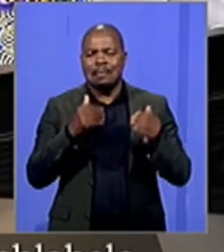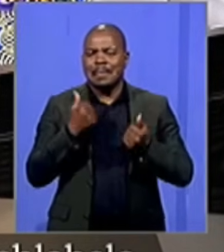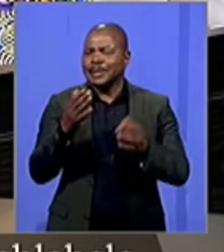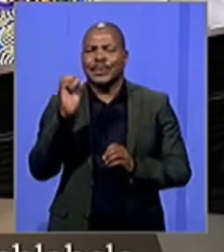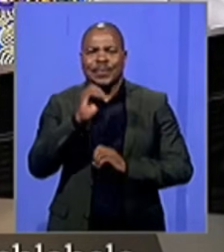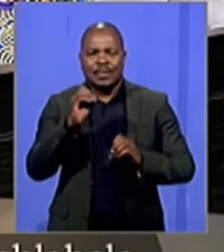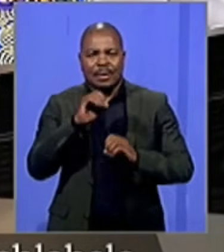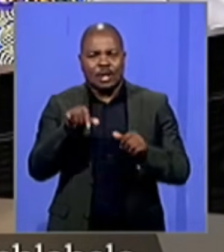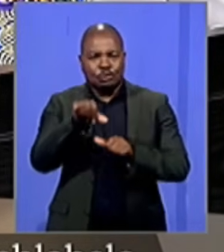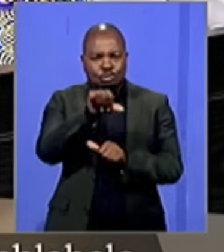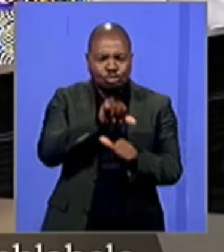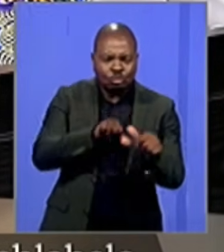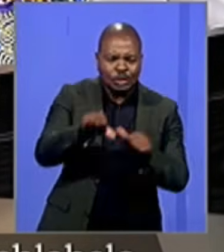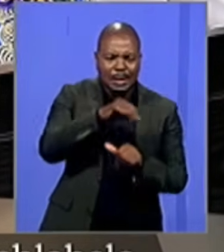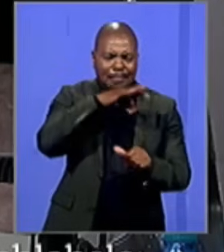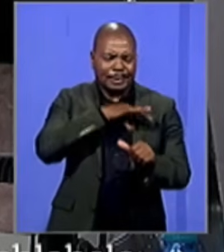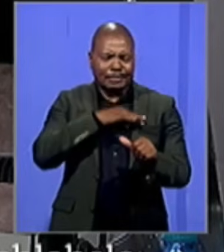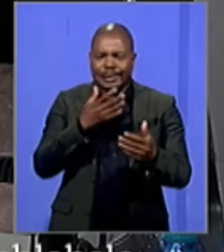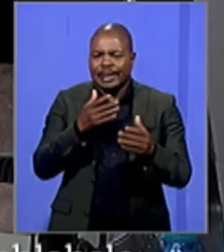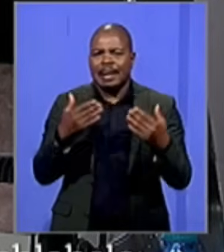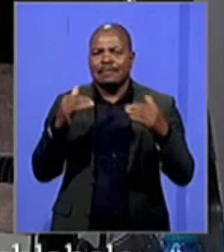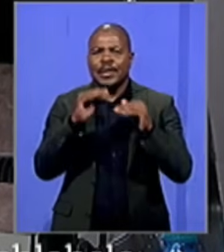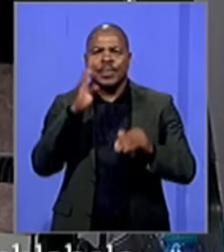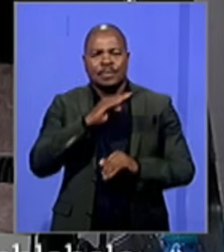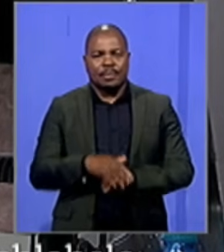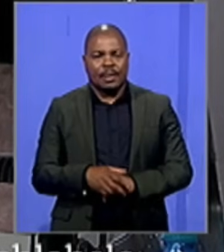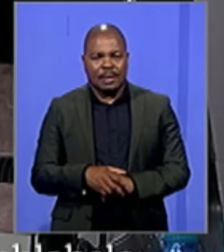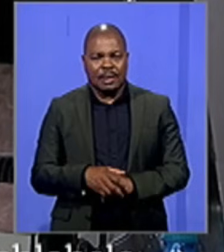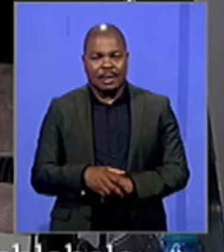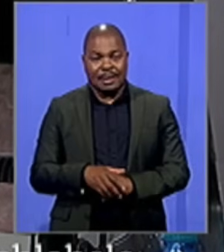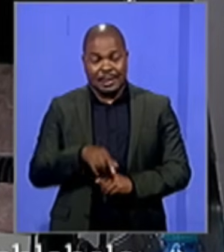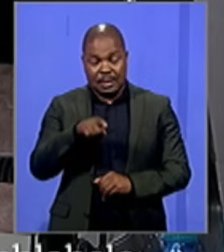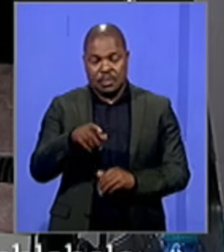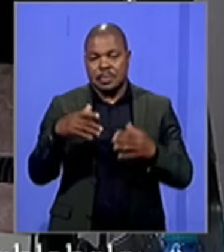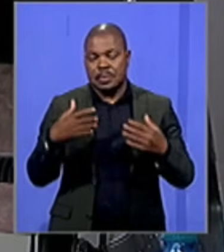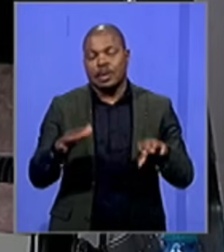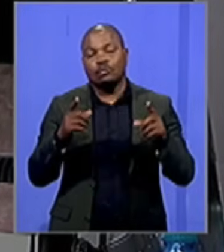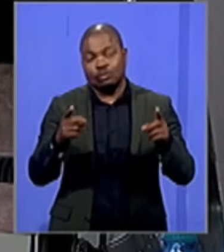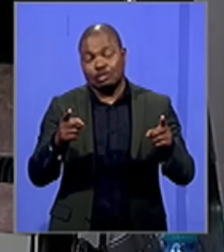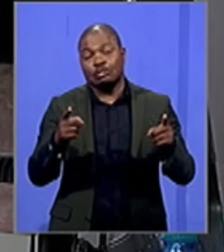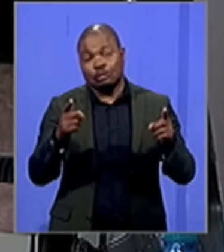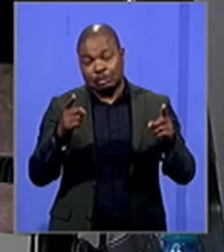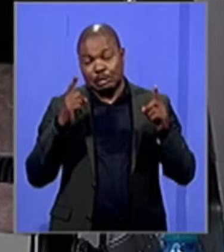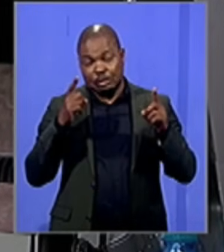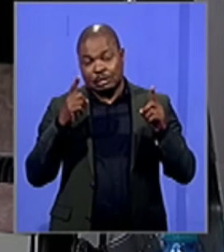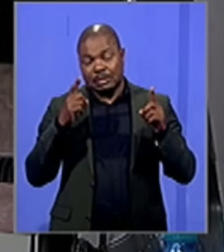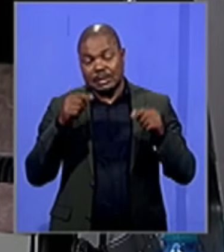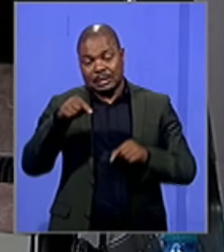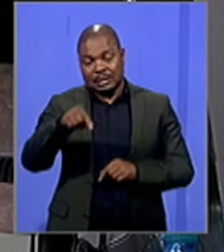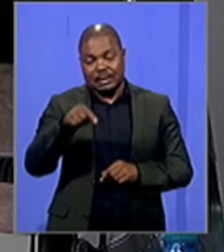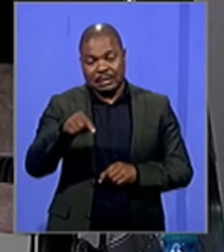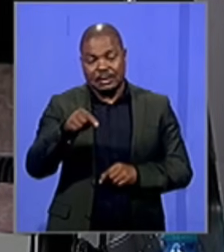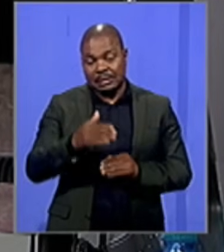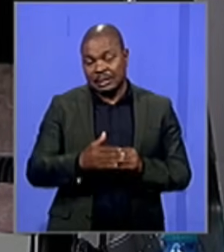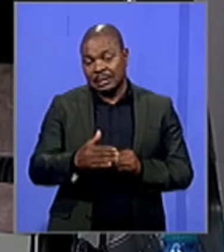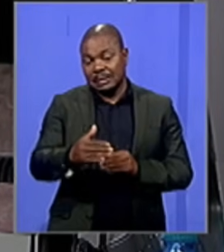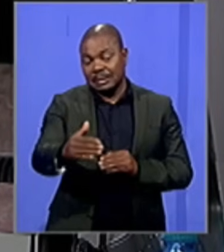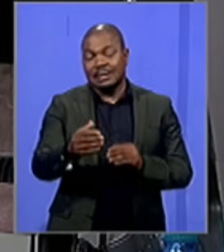this social benefit fund. This sets into motion a very dangerous, slippery slope of a precedent